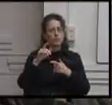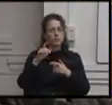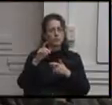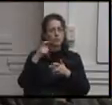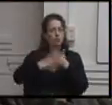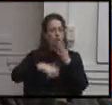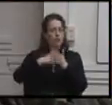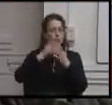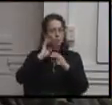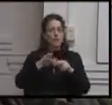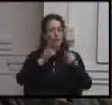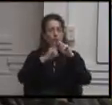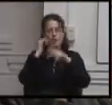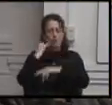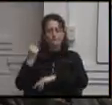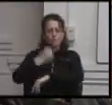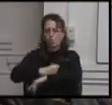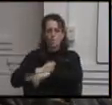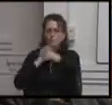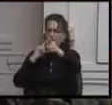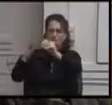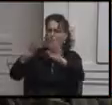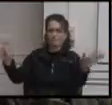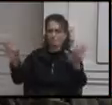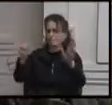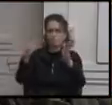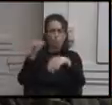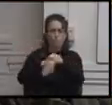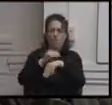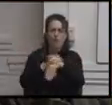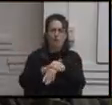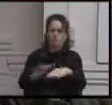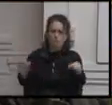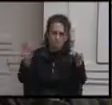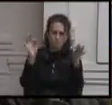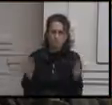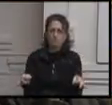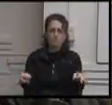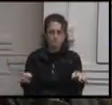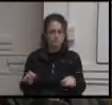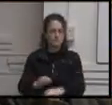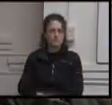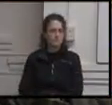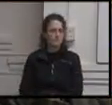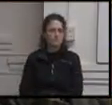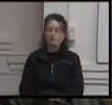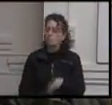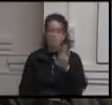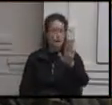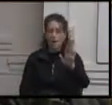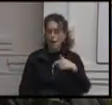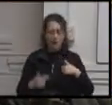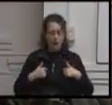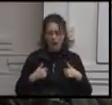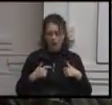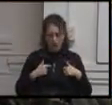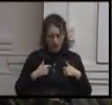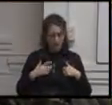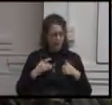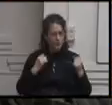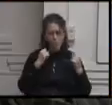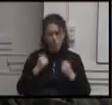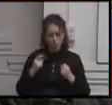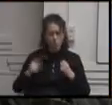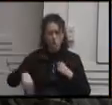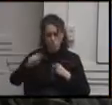Rice's help, this analysis. But I just think it should be acknowledged that it was heavily implied that we